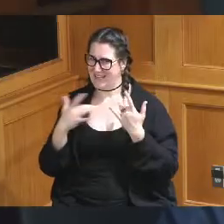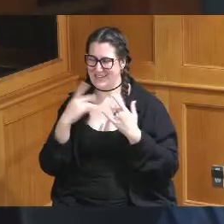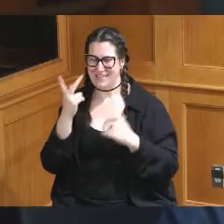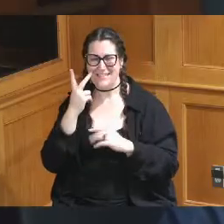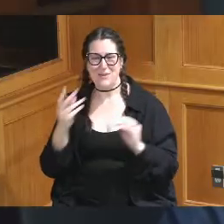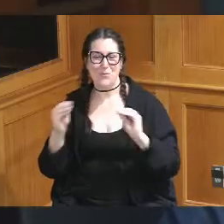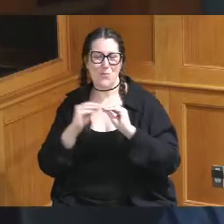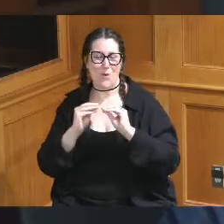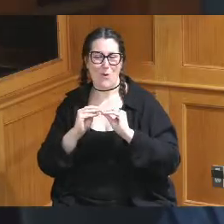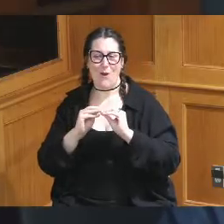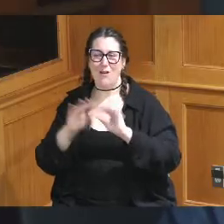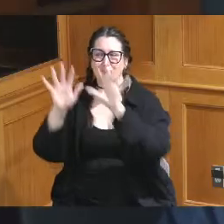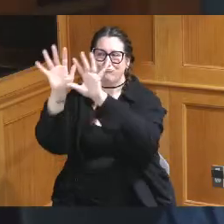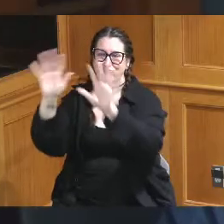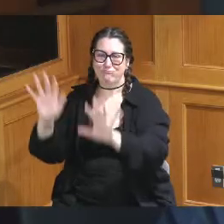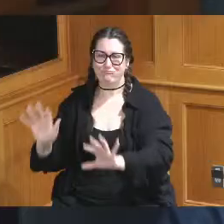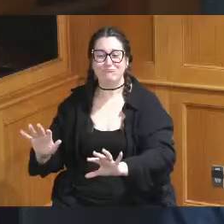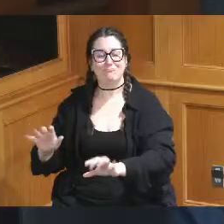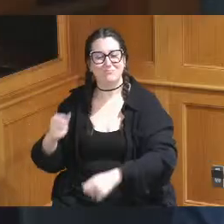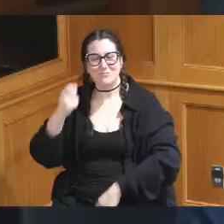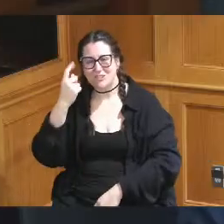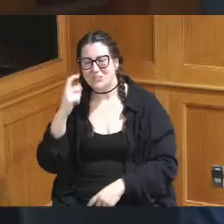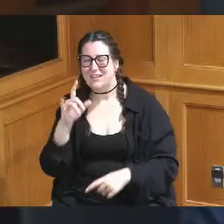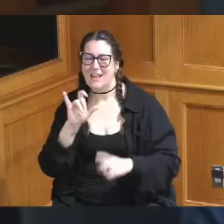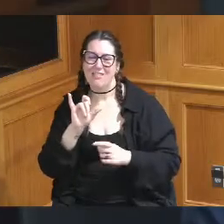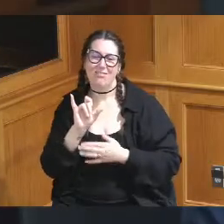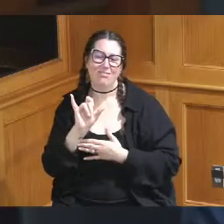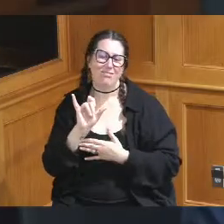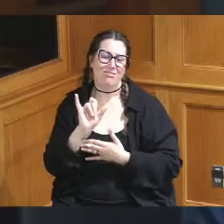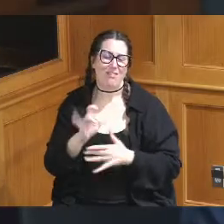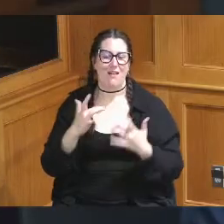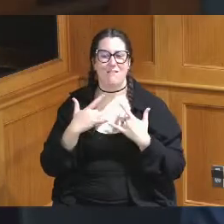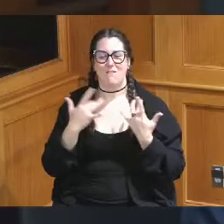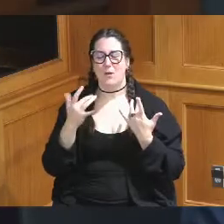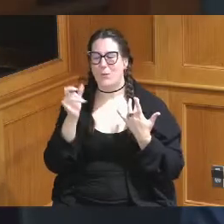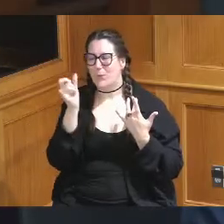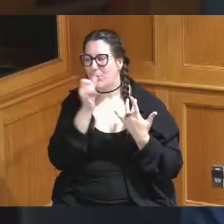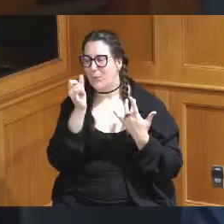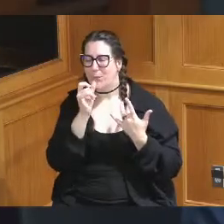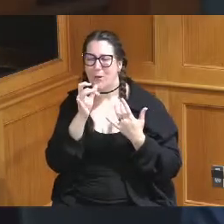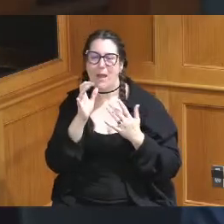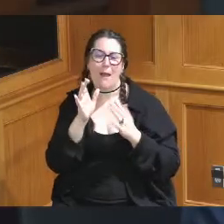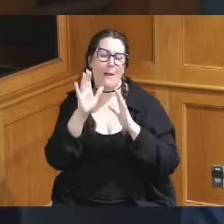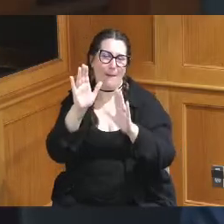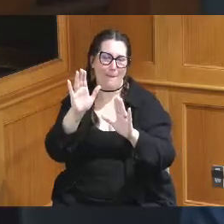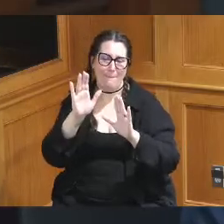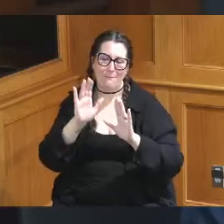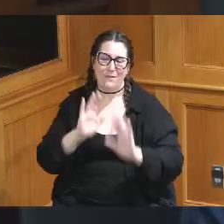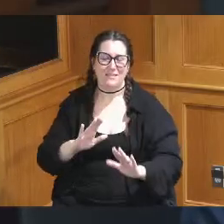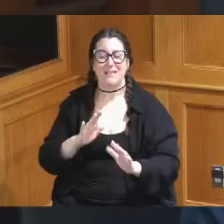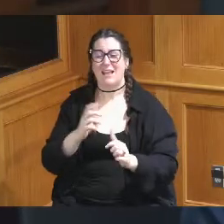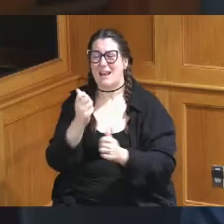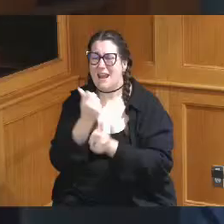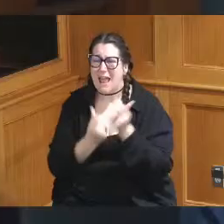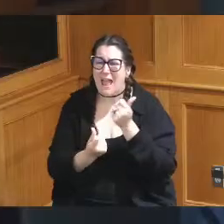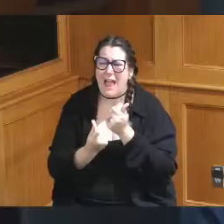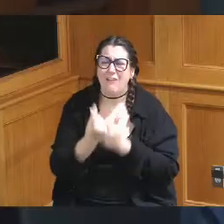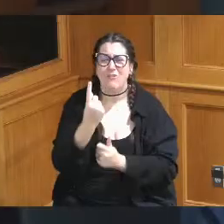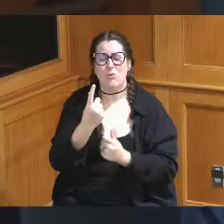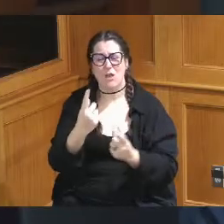Once again, outstanding event. And I want to thank every person that came